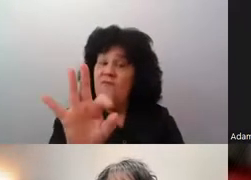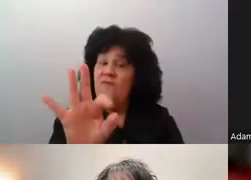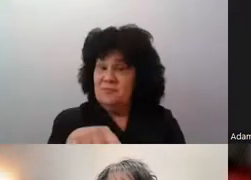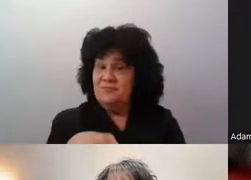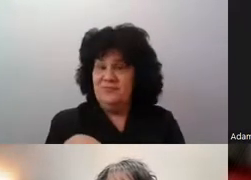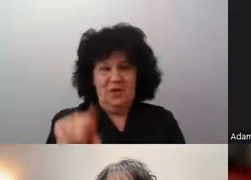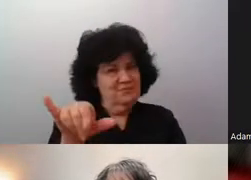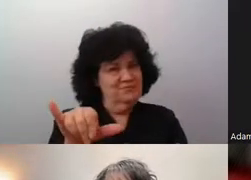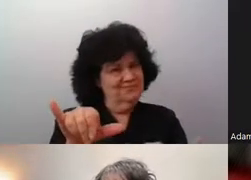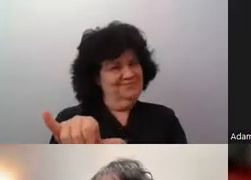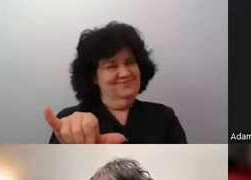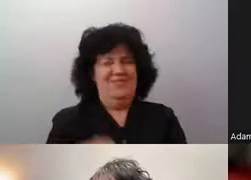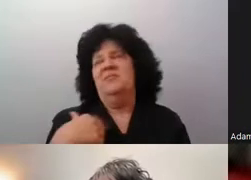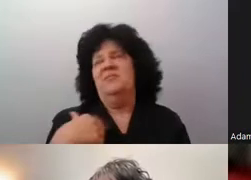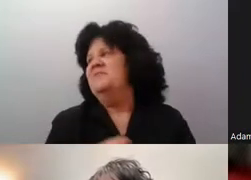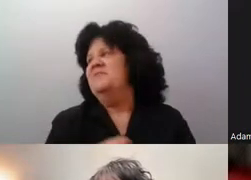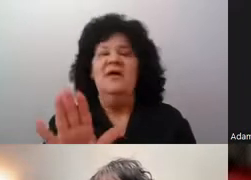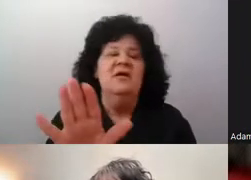anywhere, because we're sure, I'm just kidding.